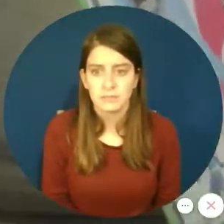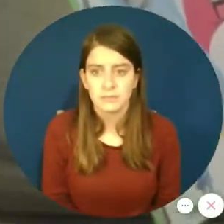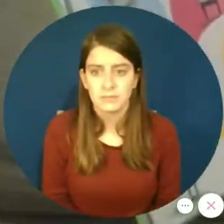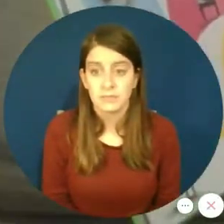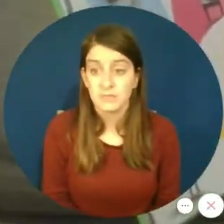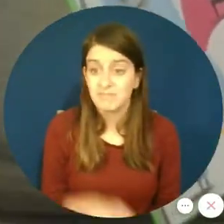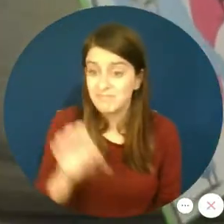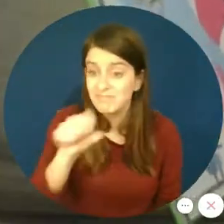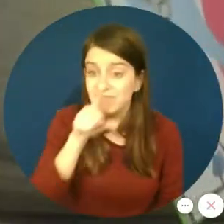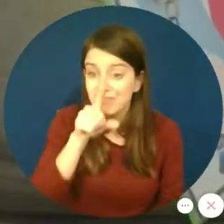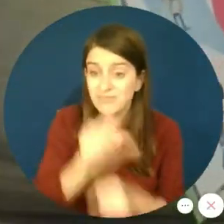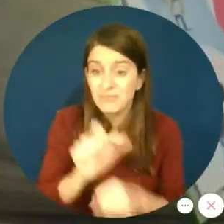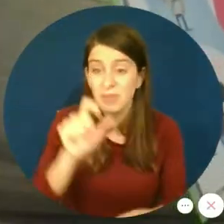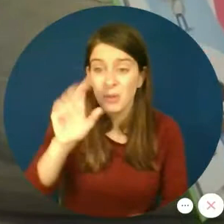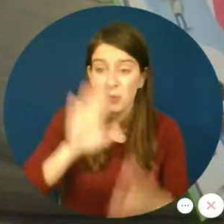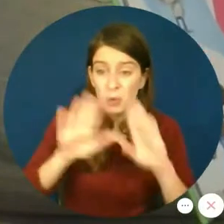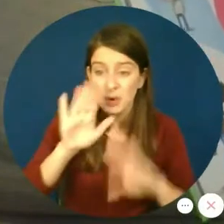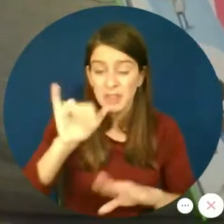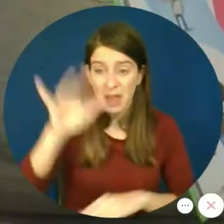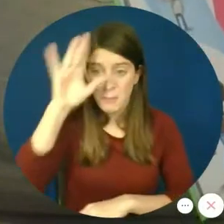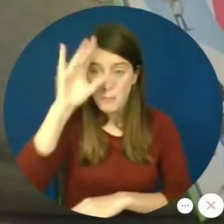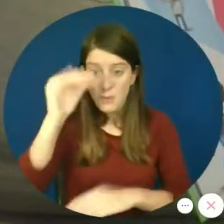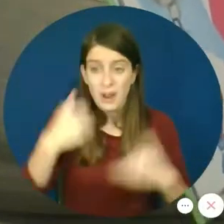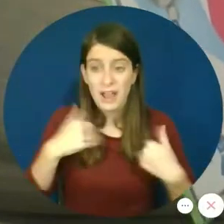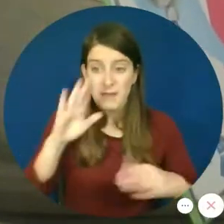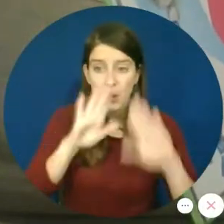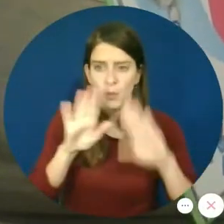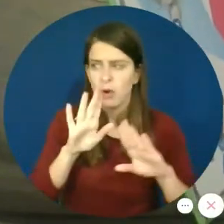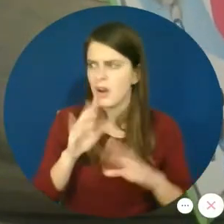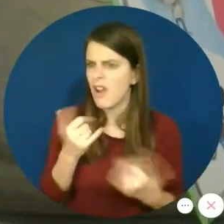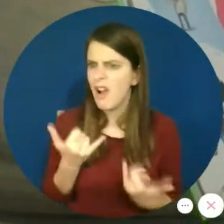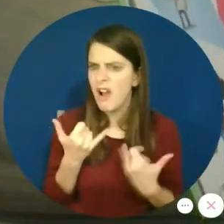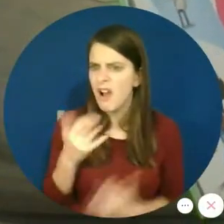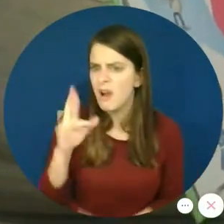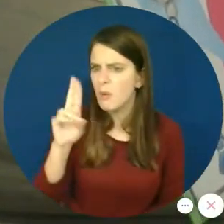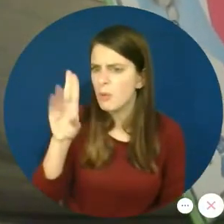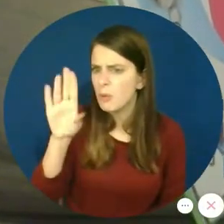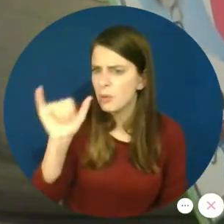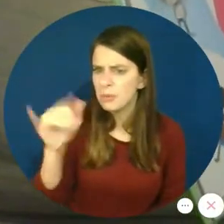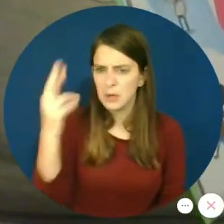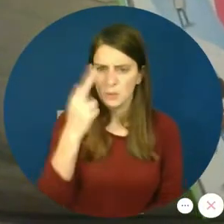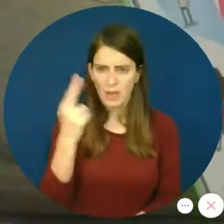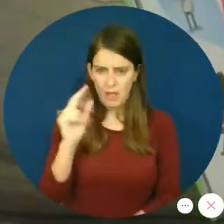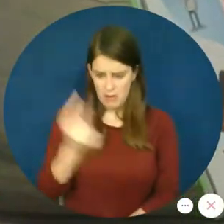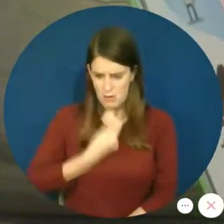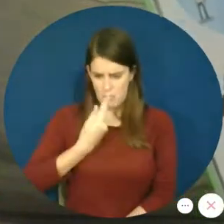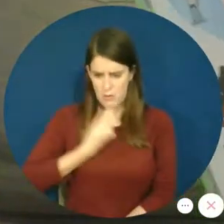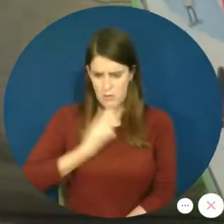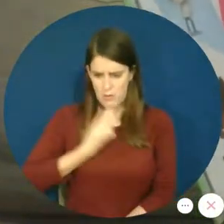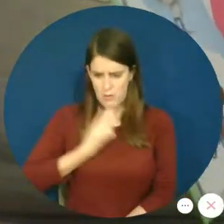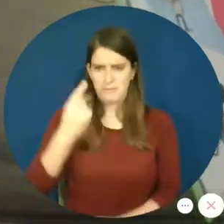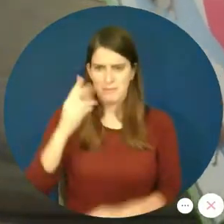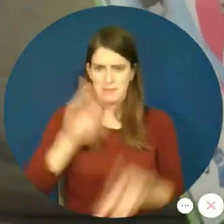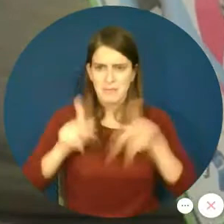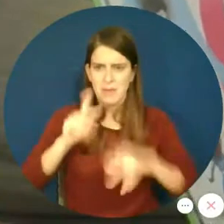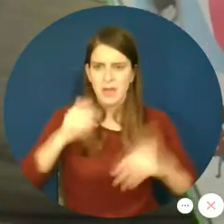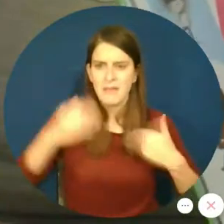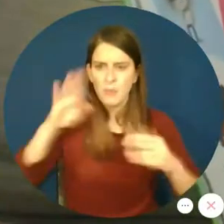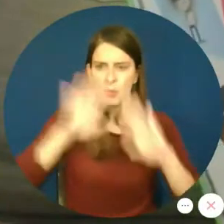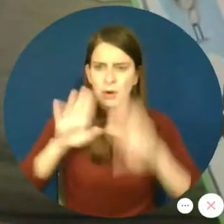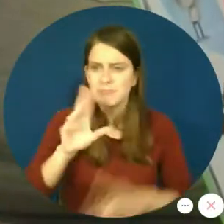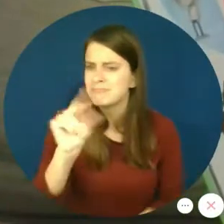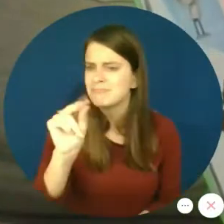It was. Ruby realized that she wasn't the only person with a worry after all. Other people had them